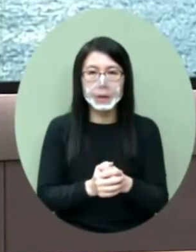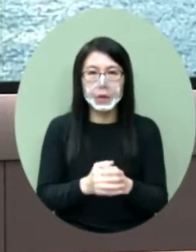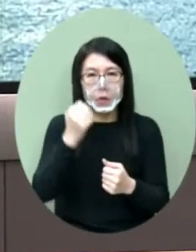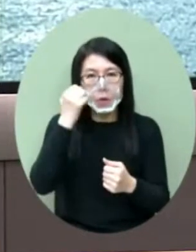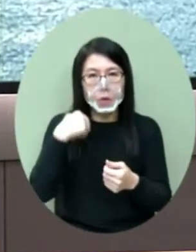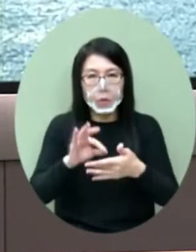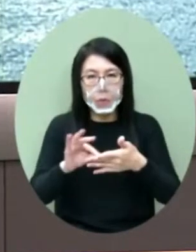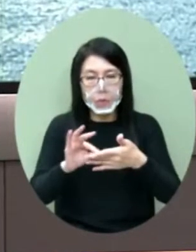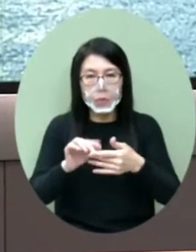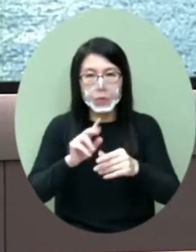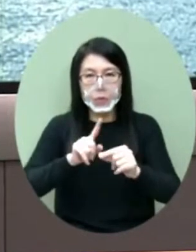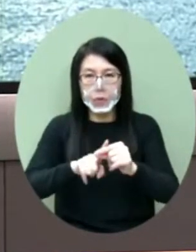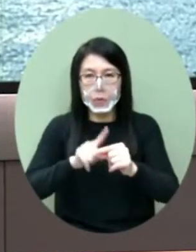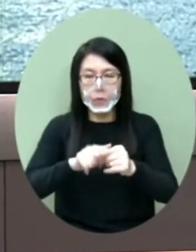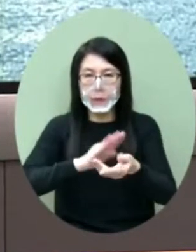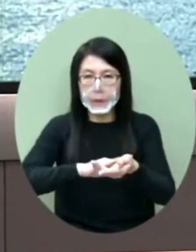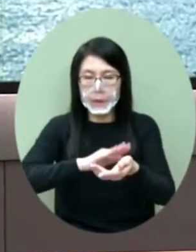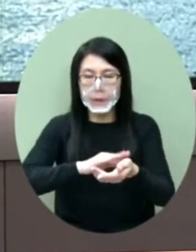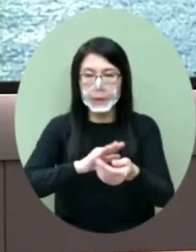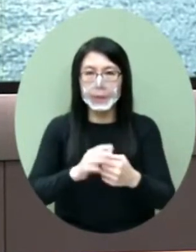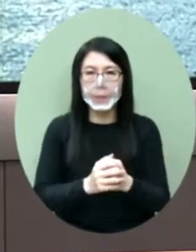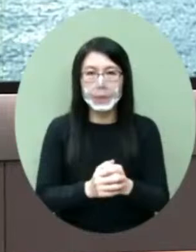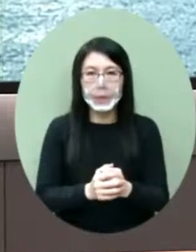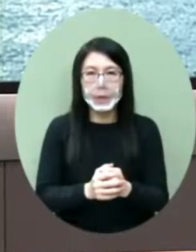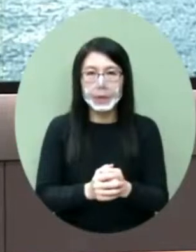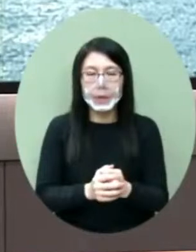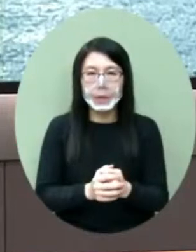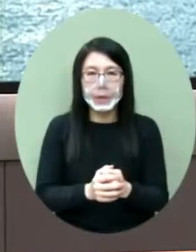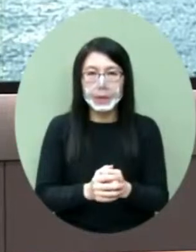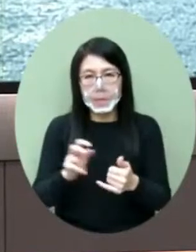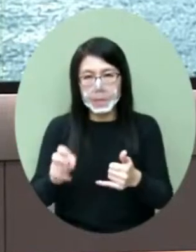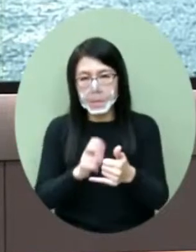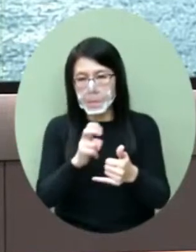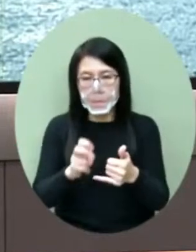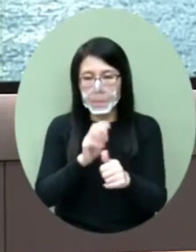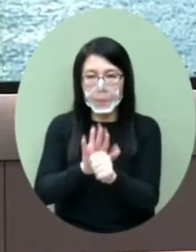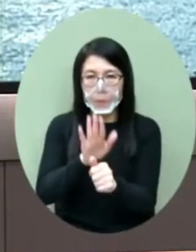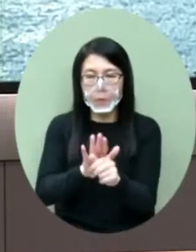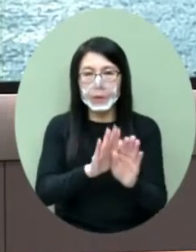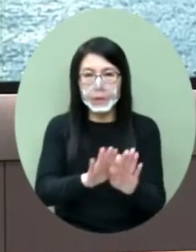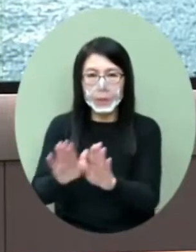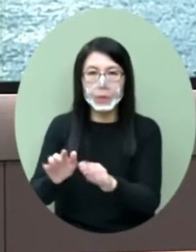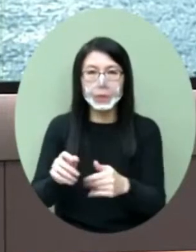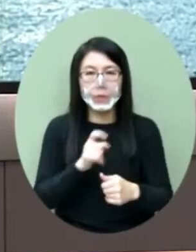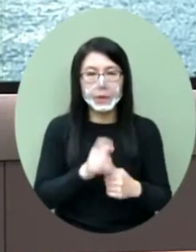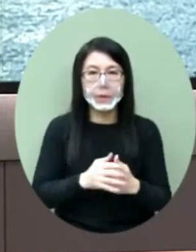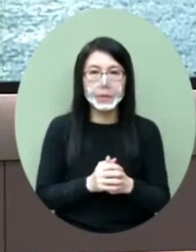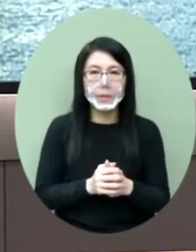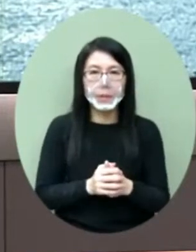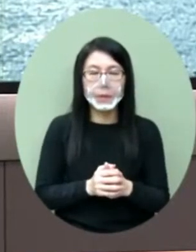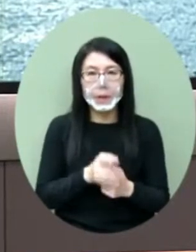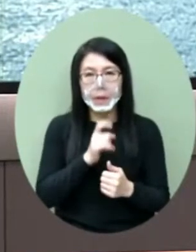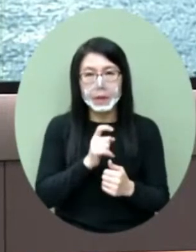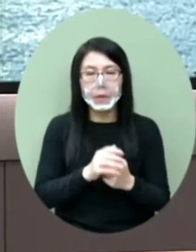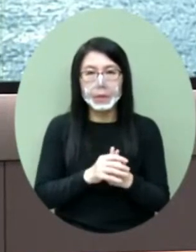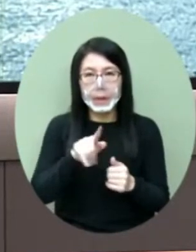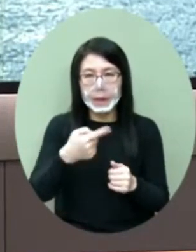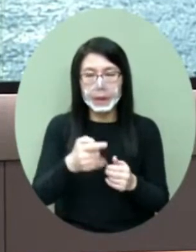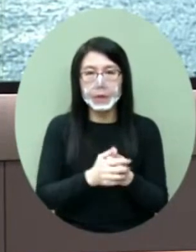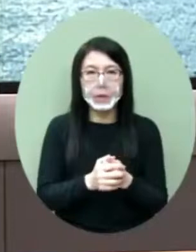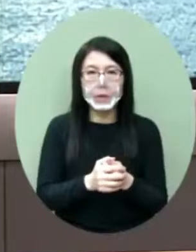mid-February, we have provided Chinese medicine service for the